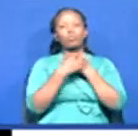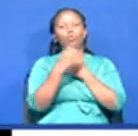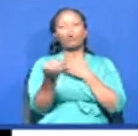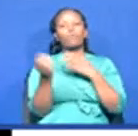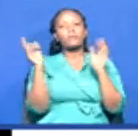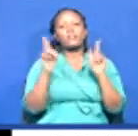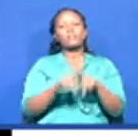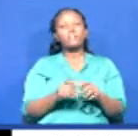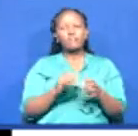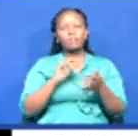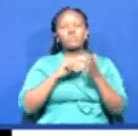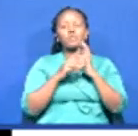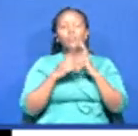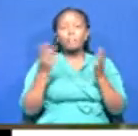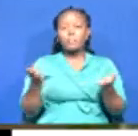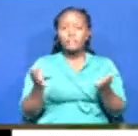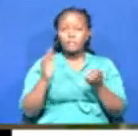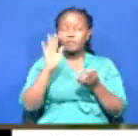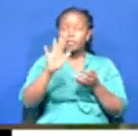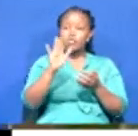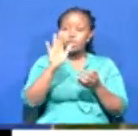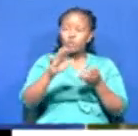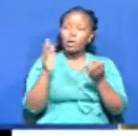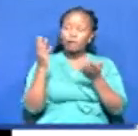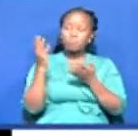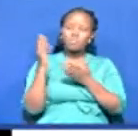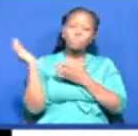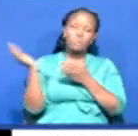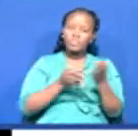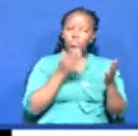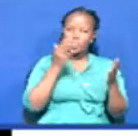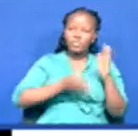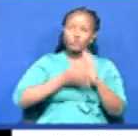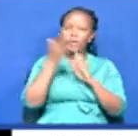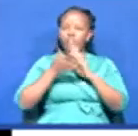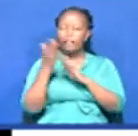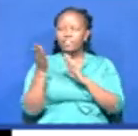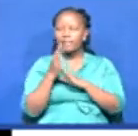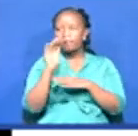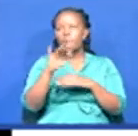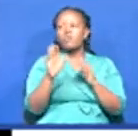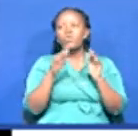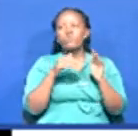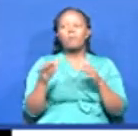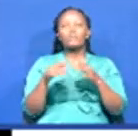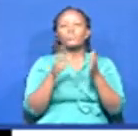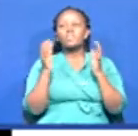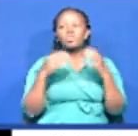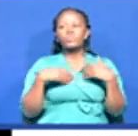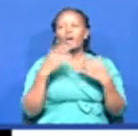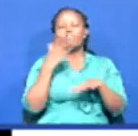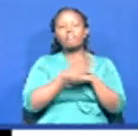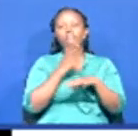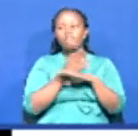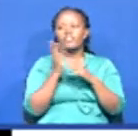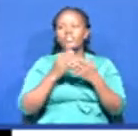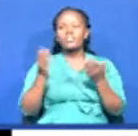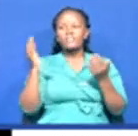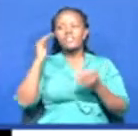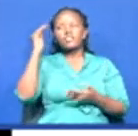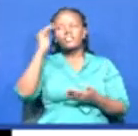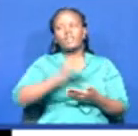your importation is way faster. Your chances of having counterfeit goods becomes much, much less. And